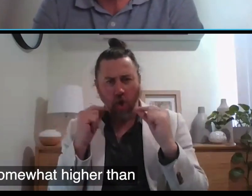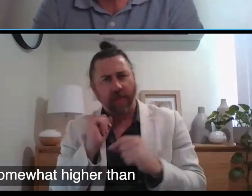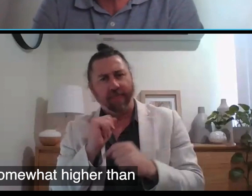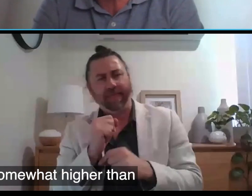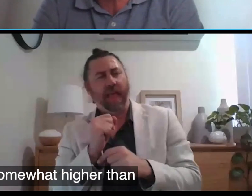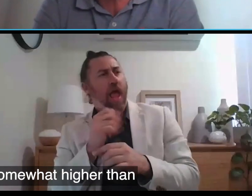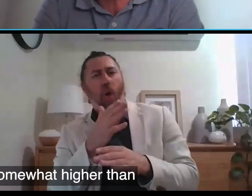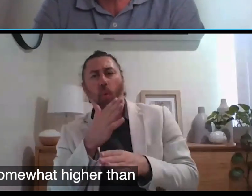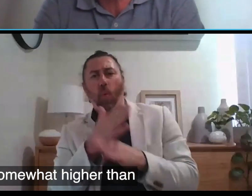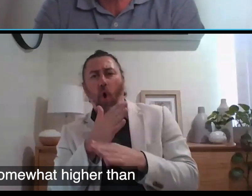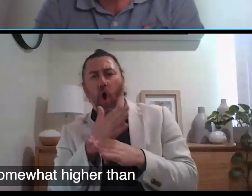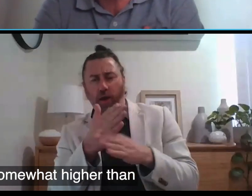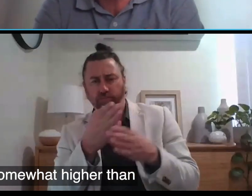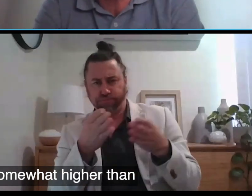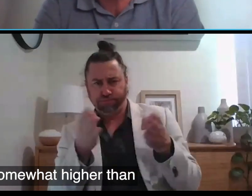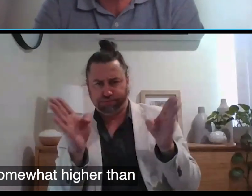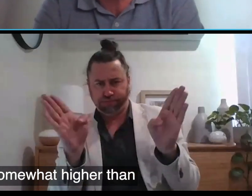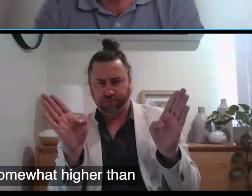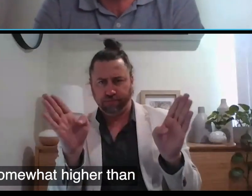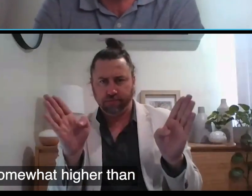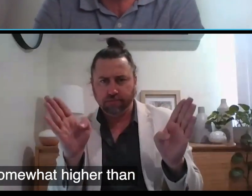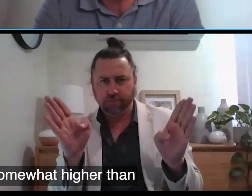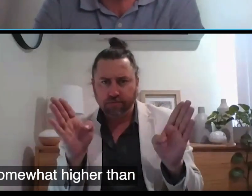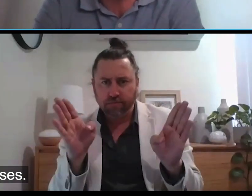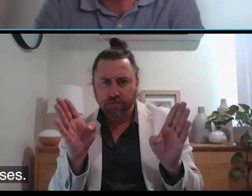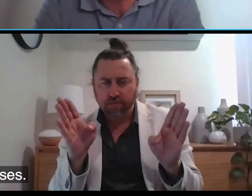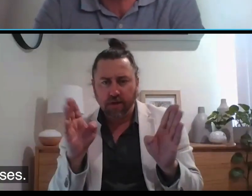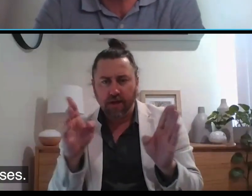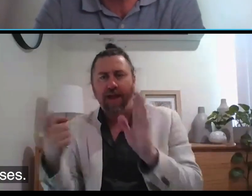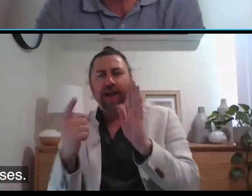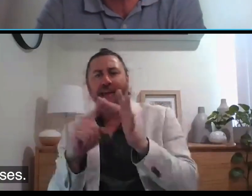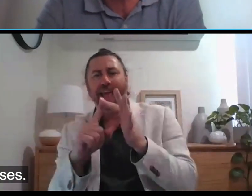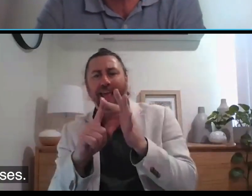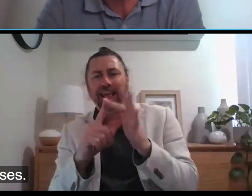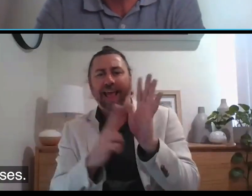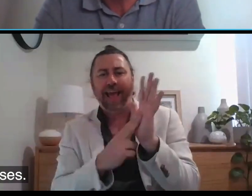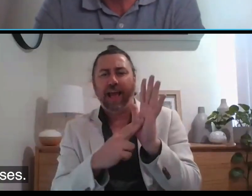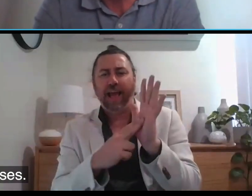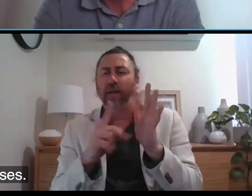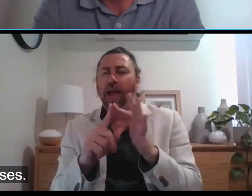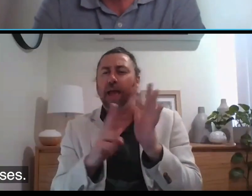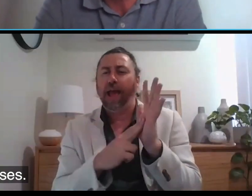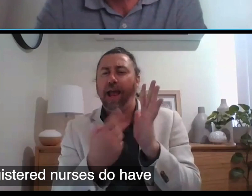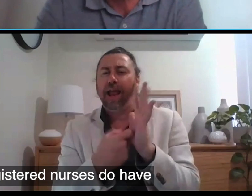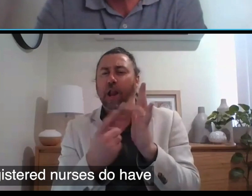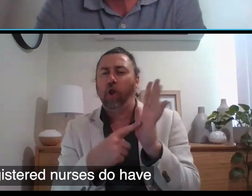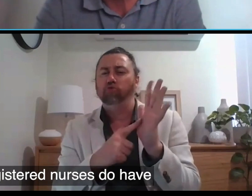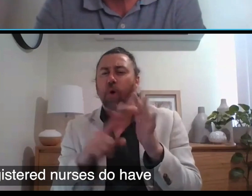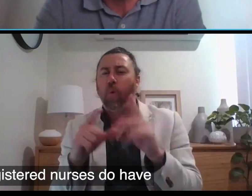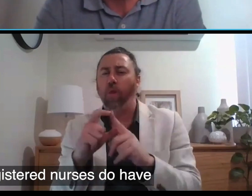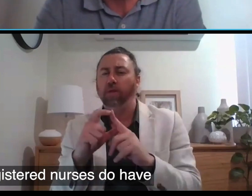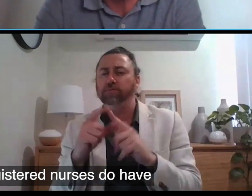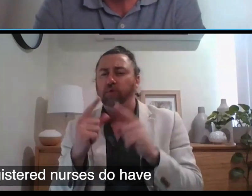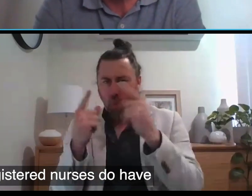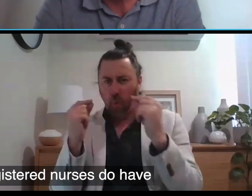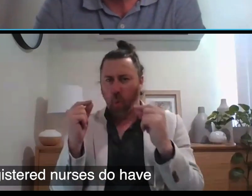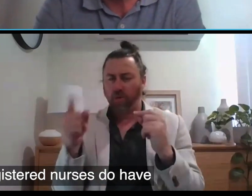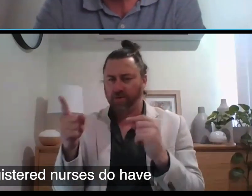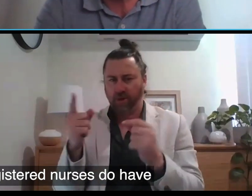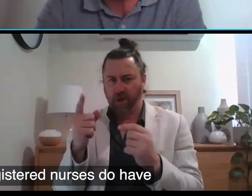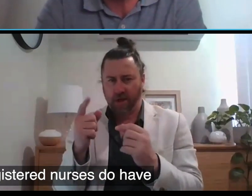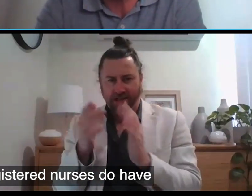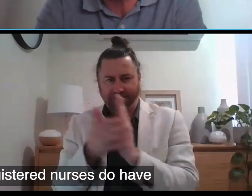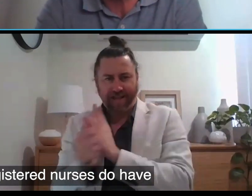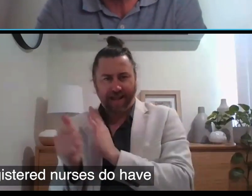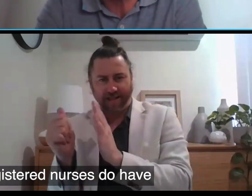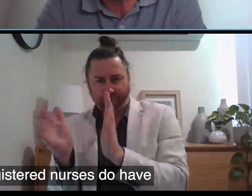registered nurses, I think, is somewhat higher than enrolled nurses. So by and large,